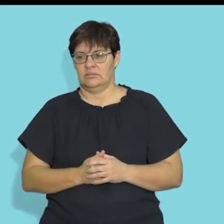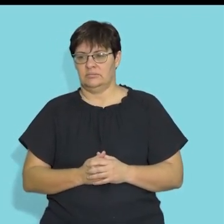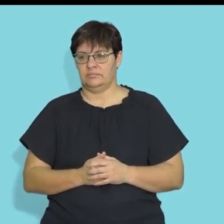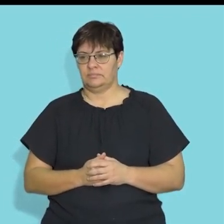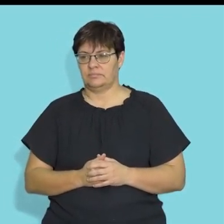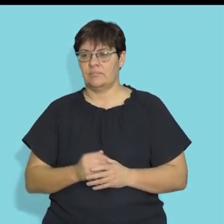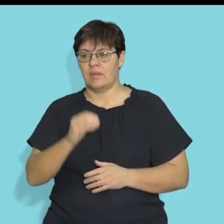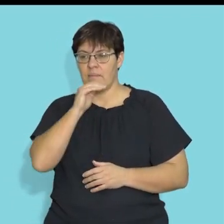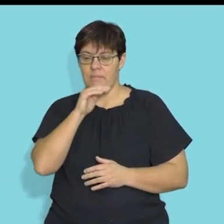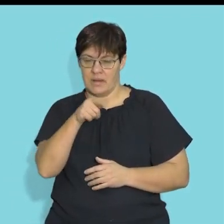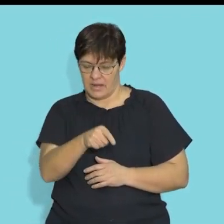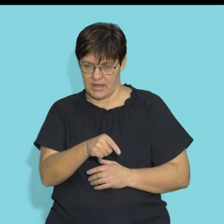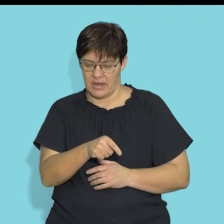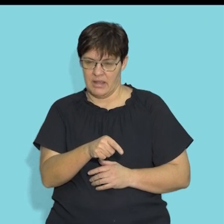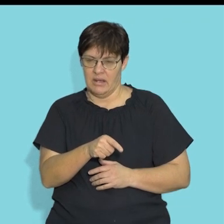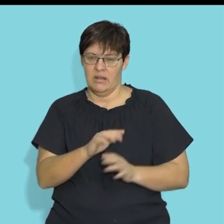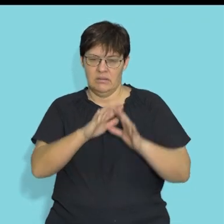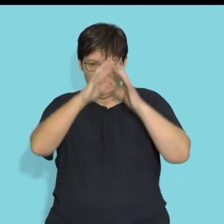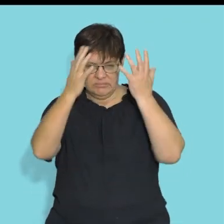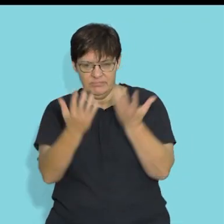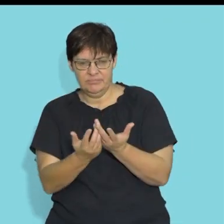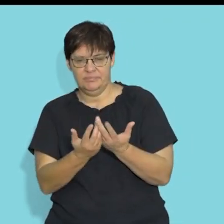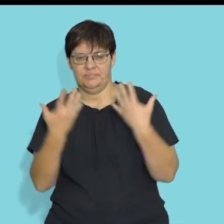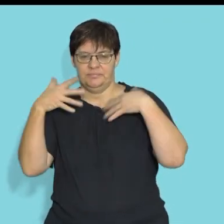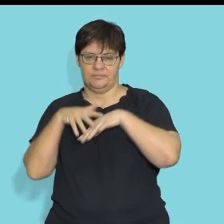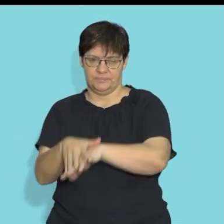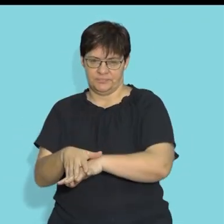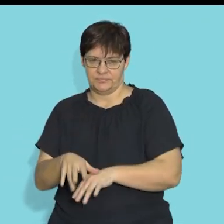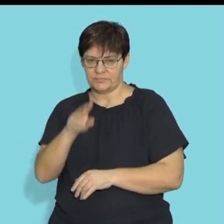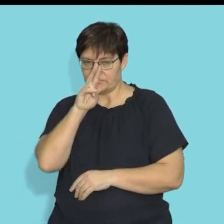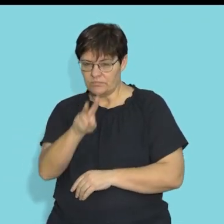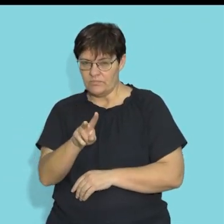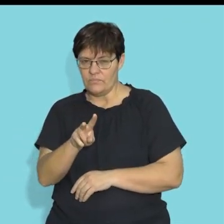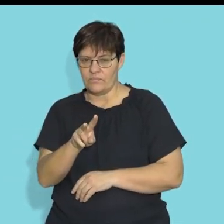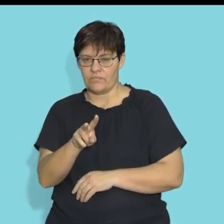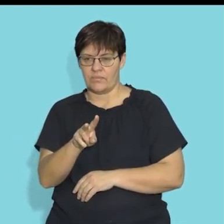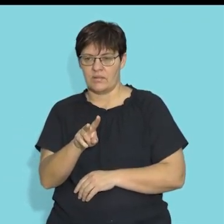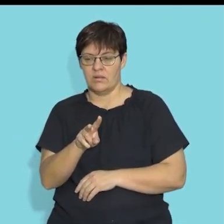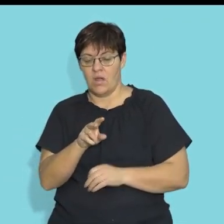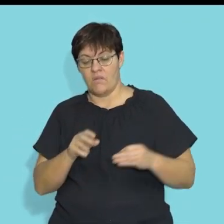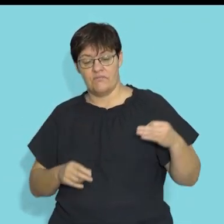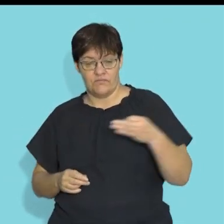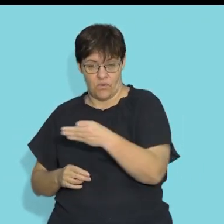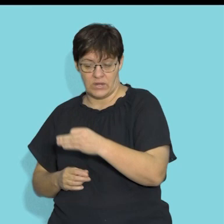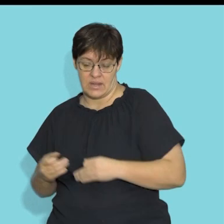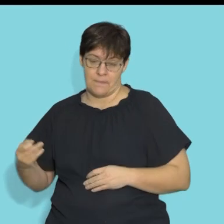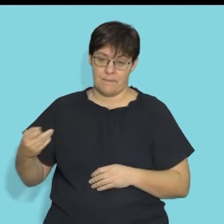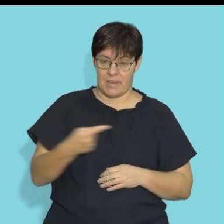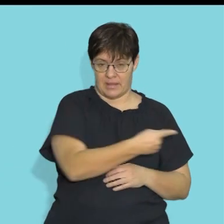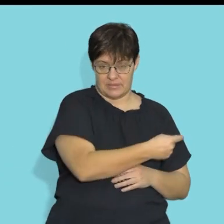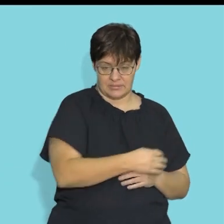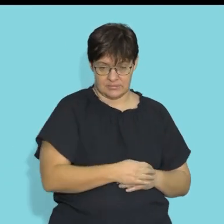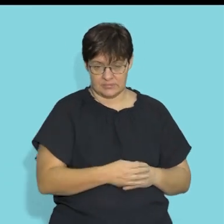that, and that is now for the overall reaction, where we look at the forward reaction and